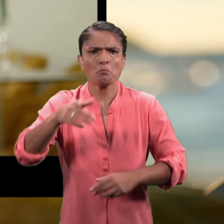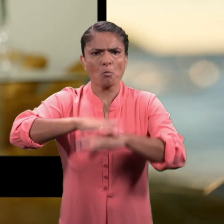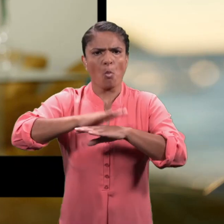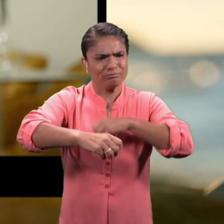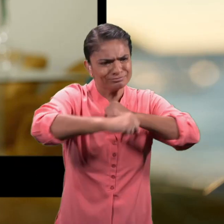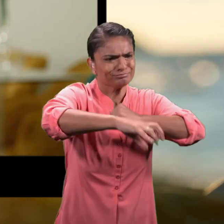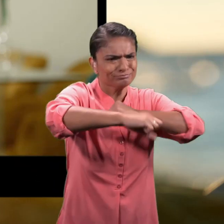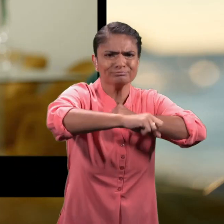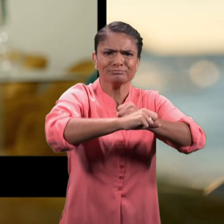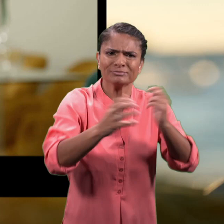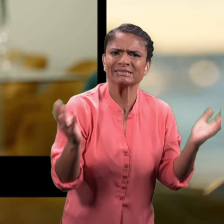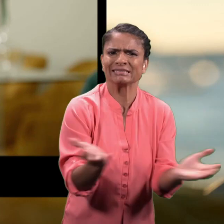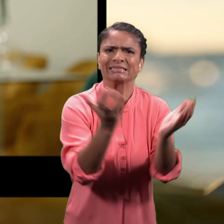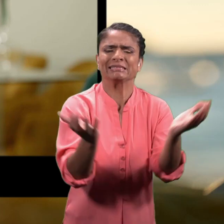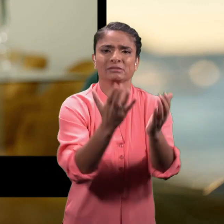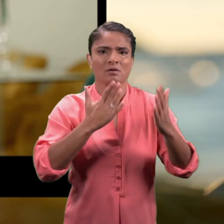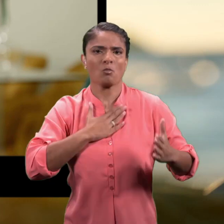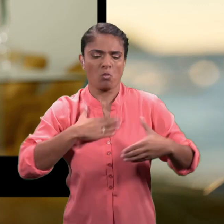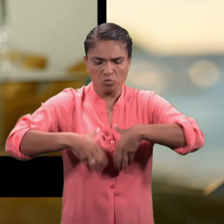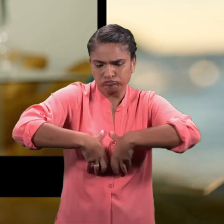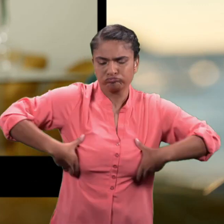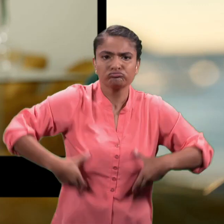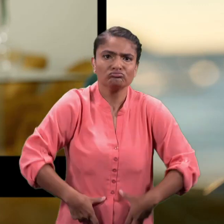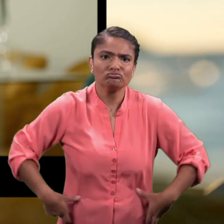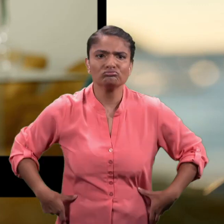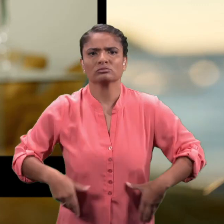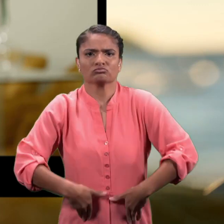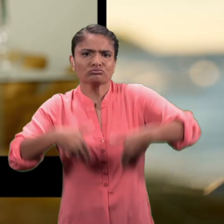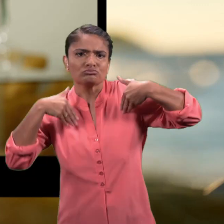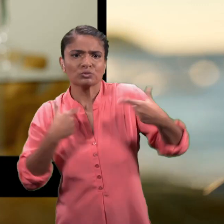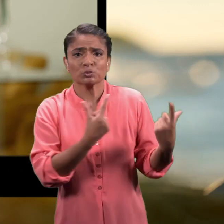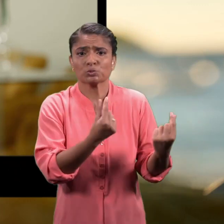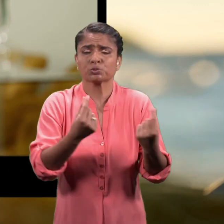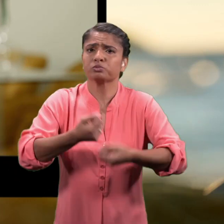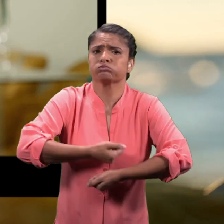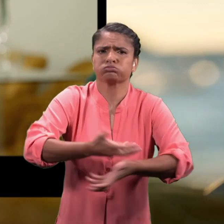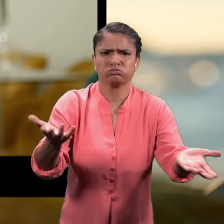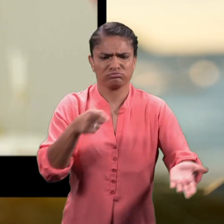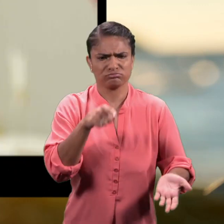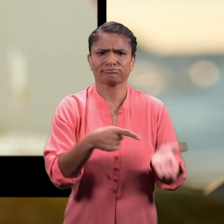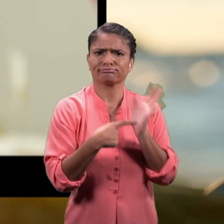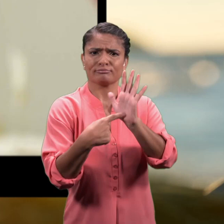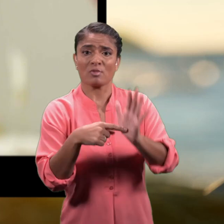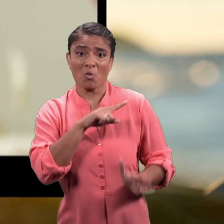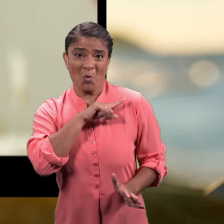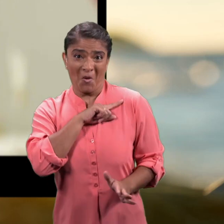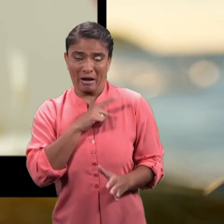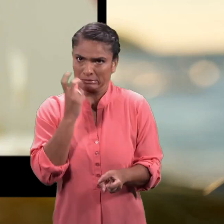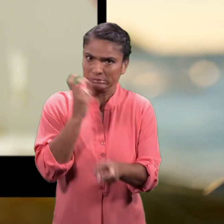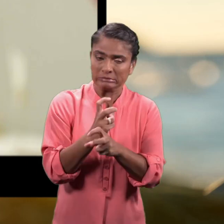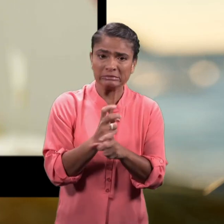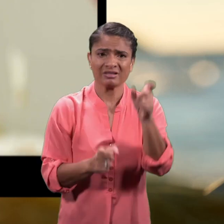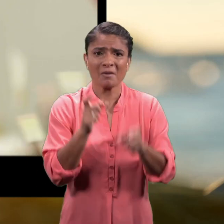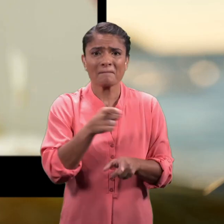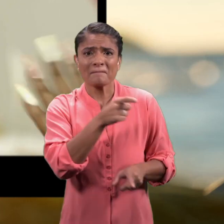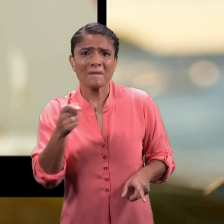more marketing on that. Launch our swimwear range. The reason why we launch the swimwear range is it's difficult for le